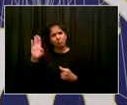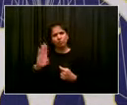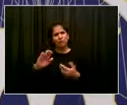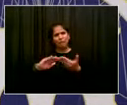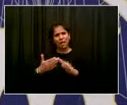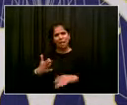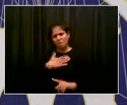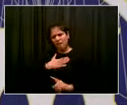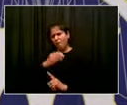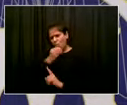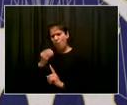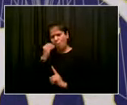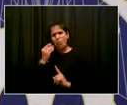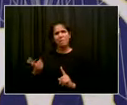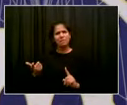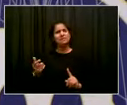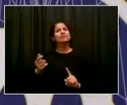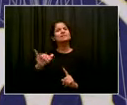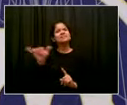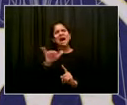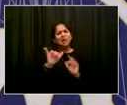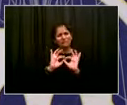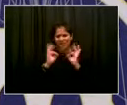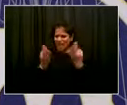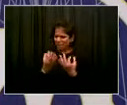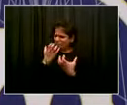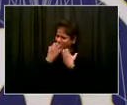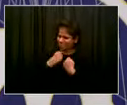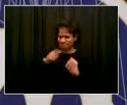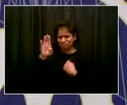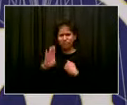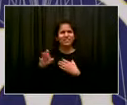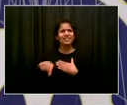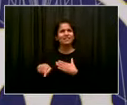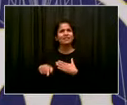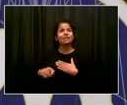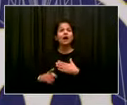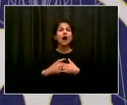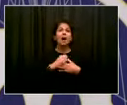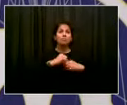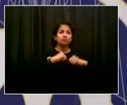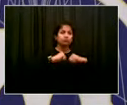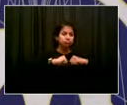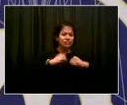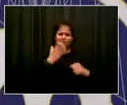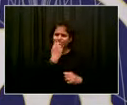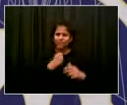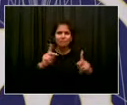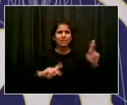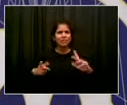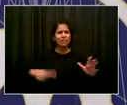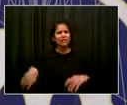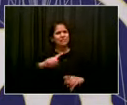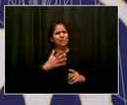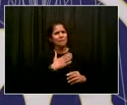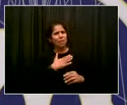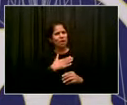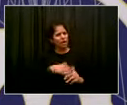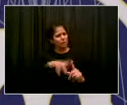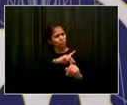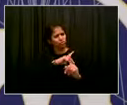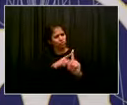Protecting our public, it's a personal mission of every investigator we have, and I'm just so proud to be a part of it. And I'd also